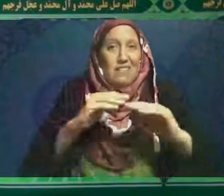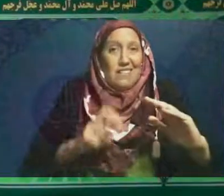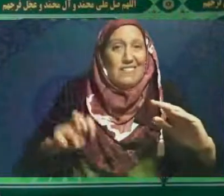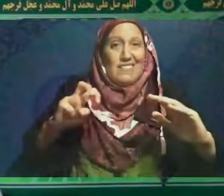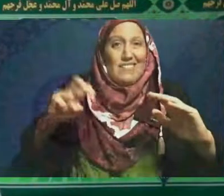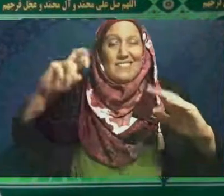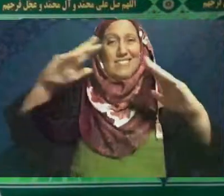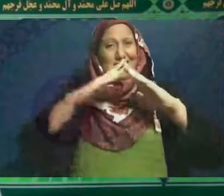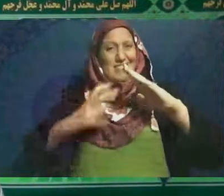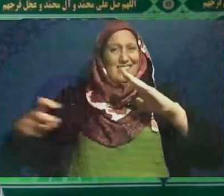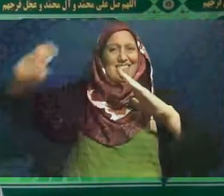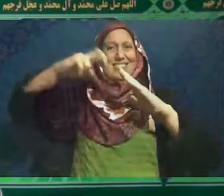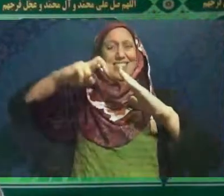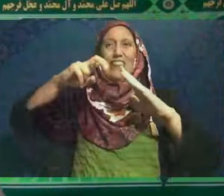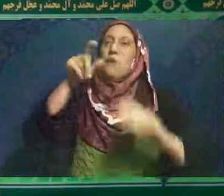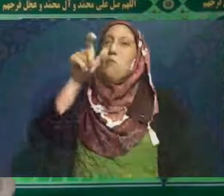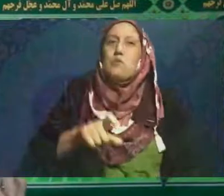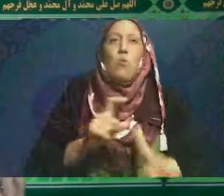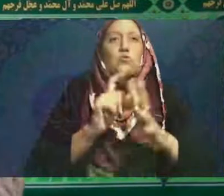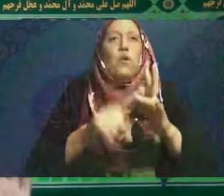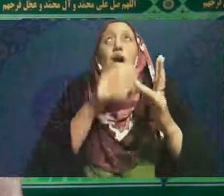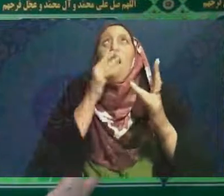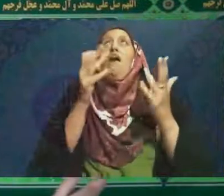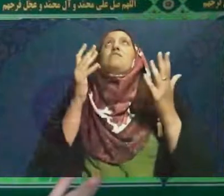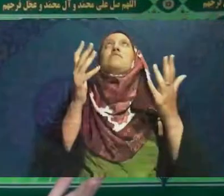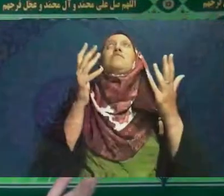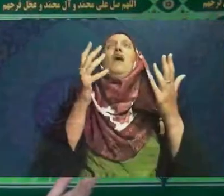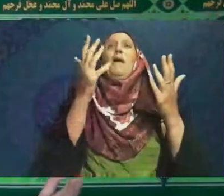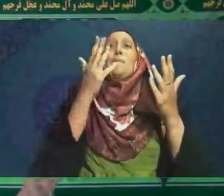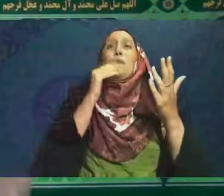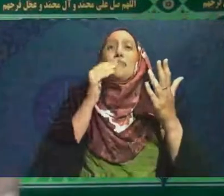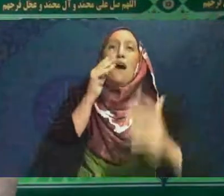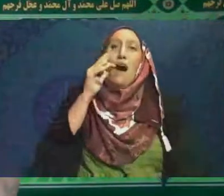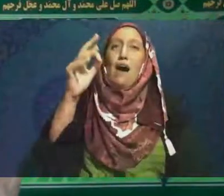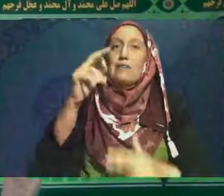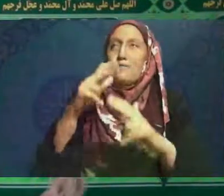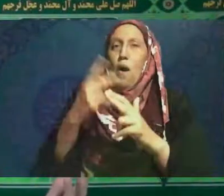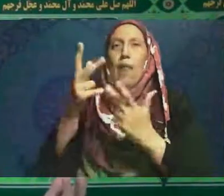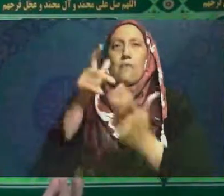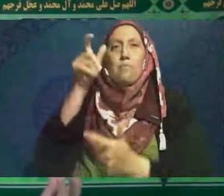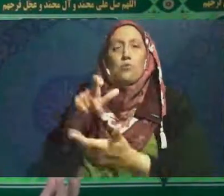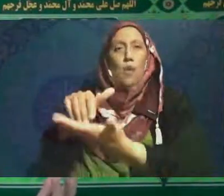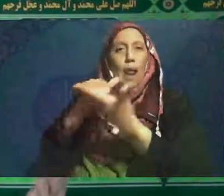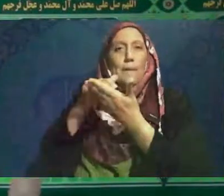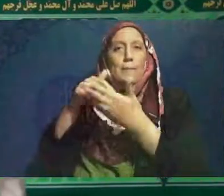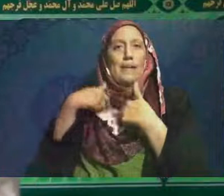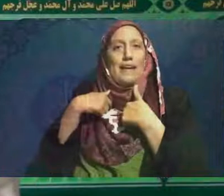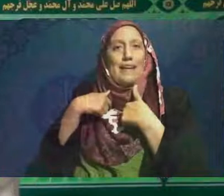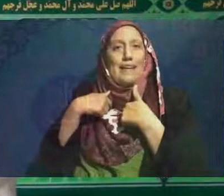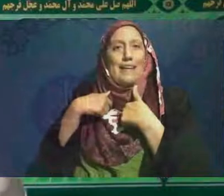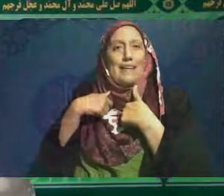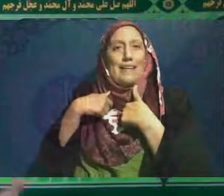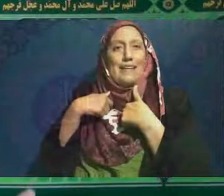expected to do to resort for help, this action out of religious context is called Tawassul, seeking a